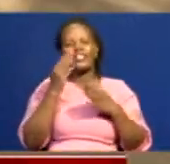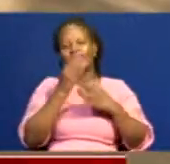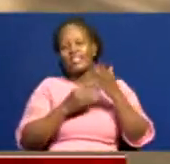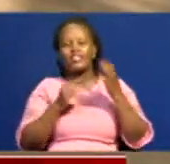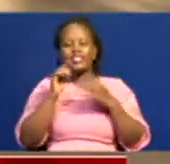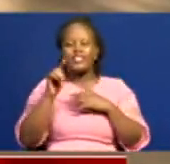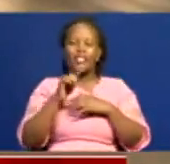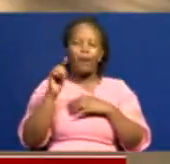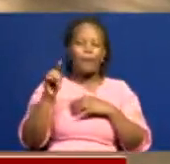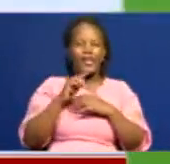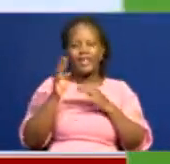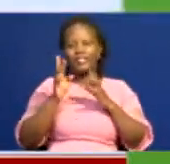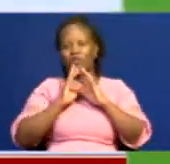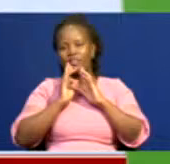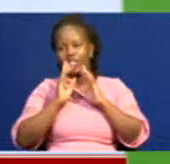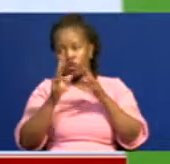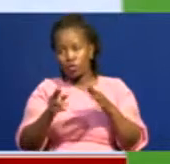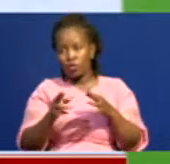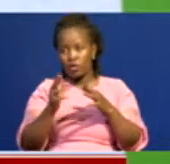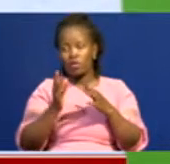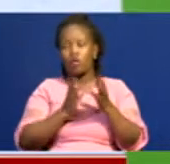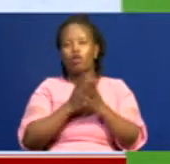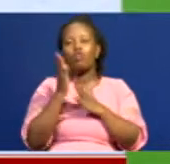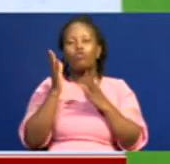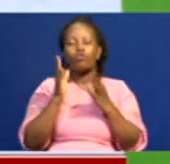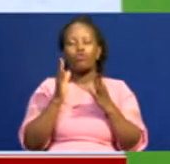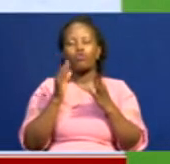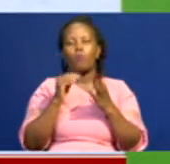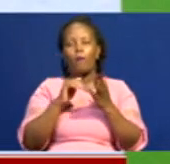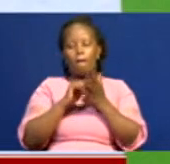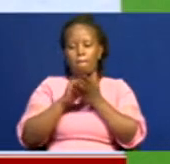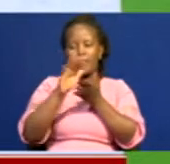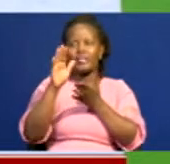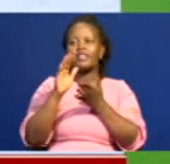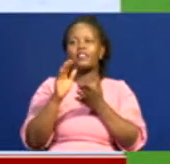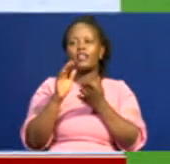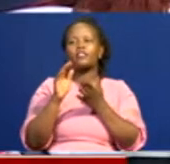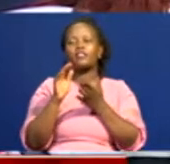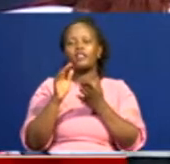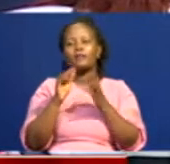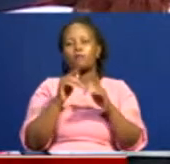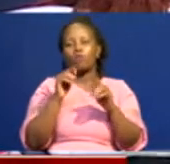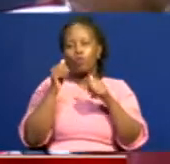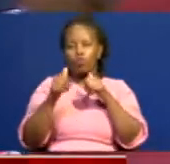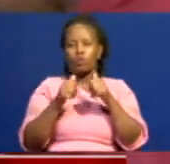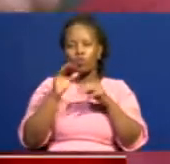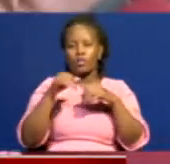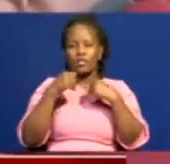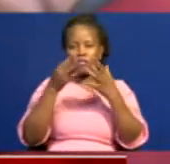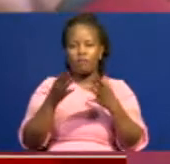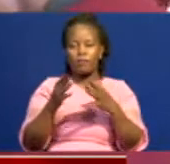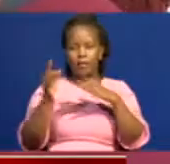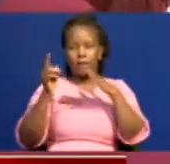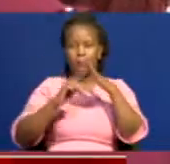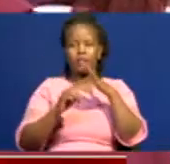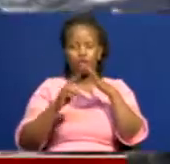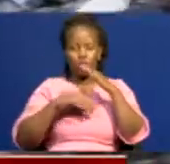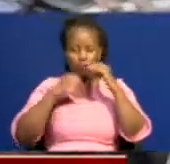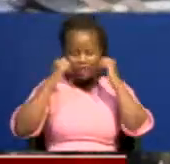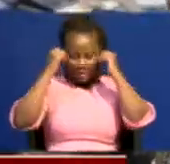the results obtained through the short code 454 that was provided by the Ministry of